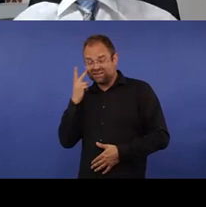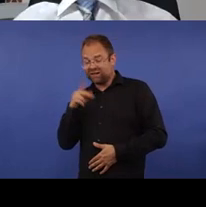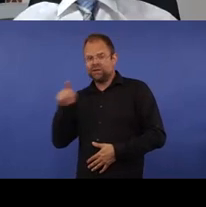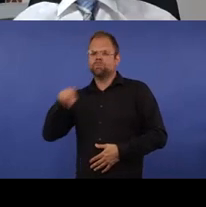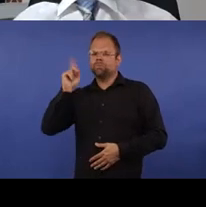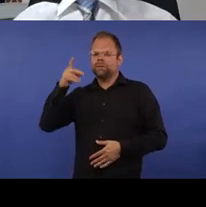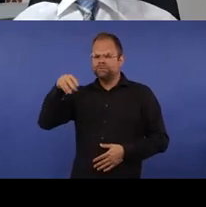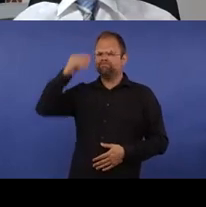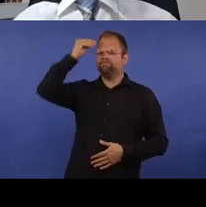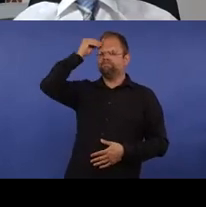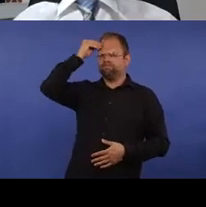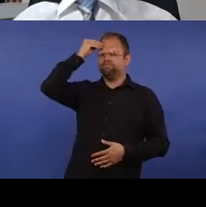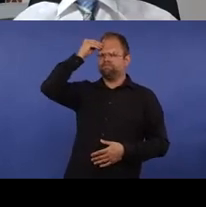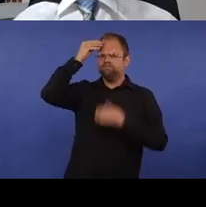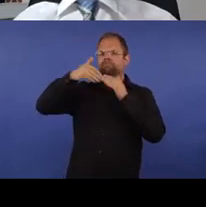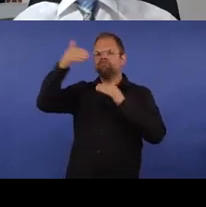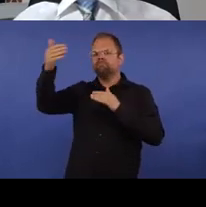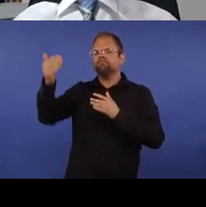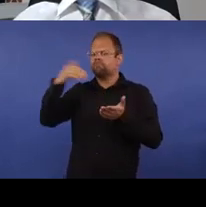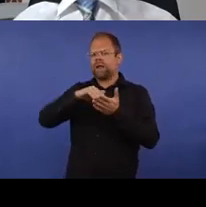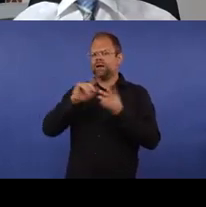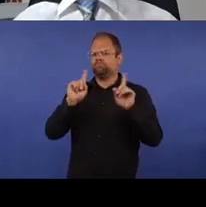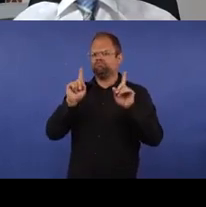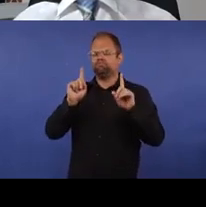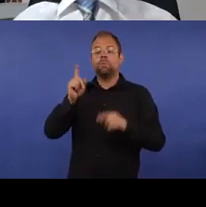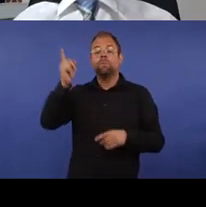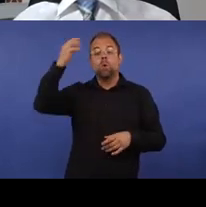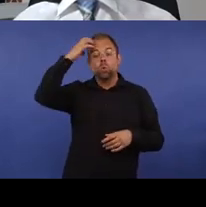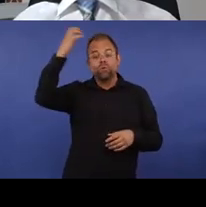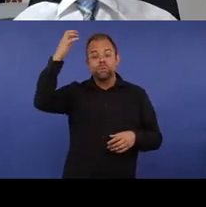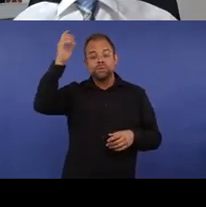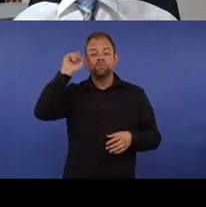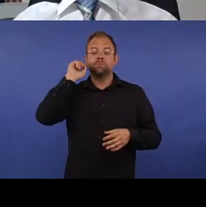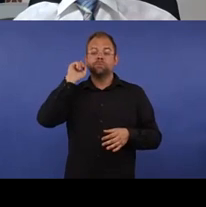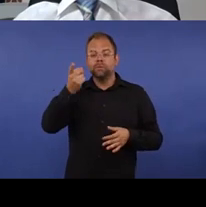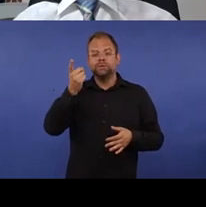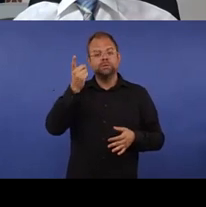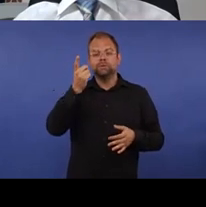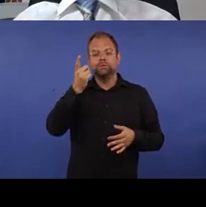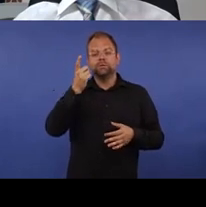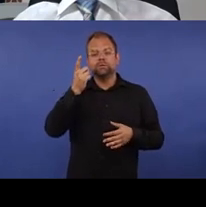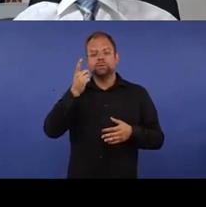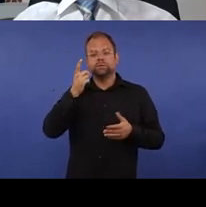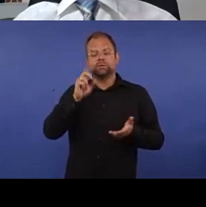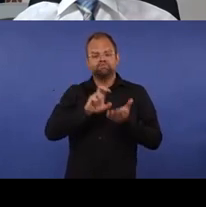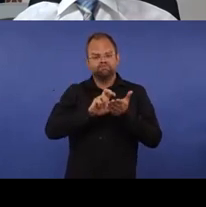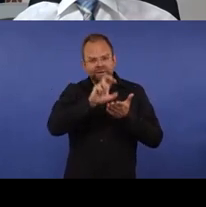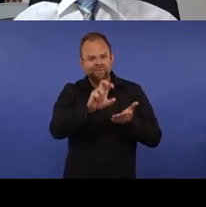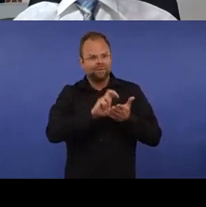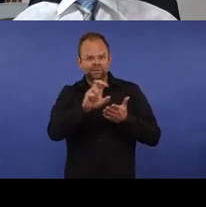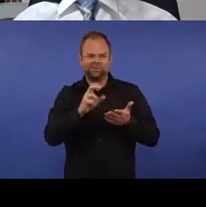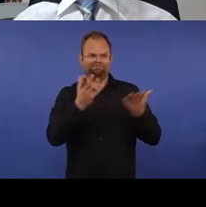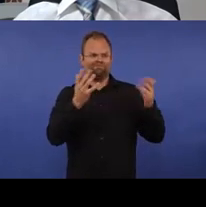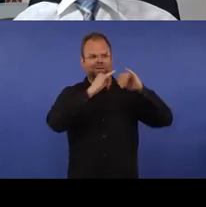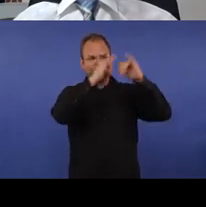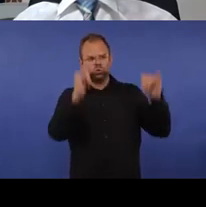independent monitoring privada o pública mechanisms, destinada a and la adequate recuperación del budgets COVID-19 to vaya a realize parar a transition instituciones plans. de ningún They tipo. should ensure that